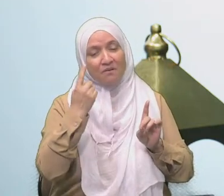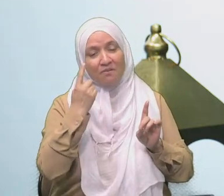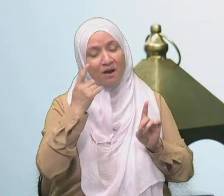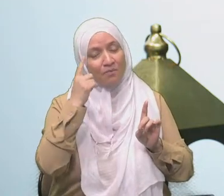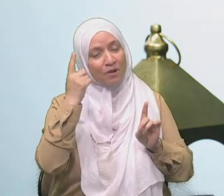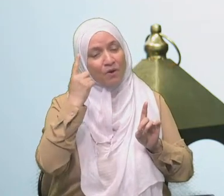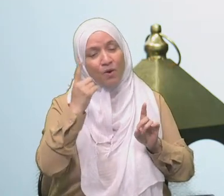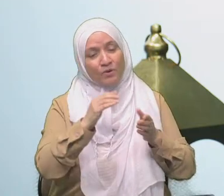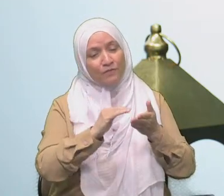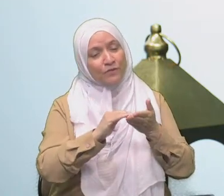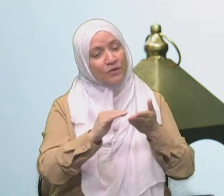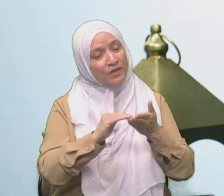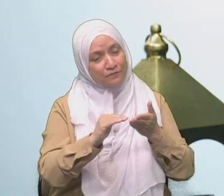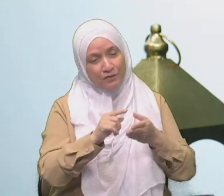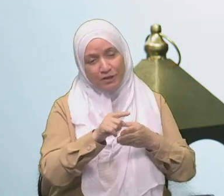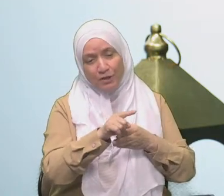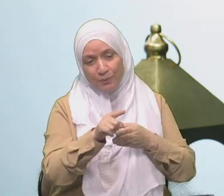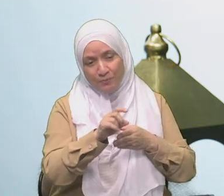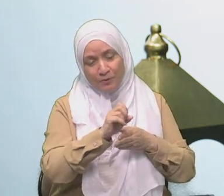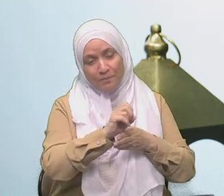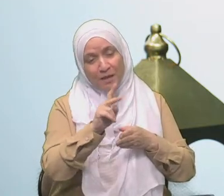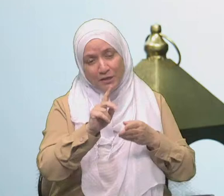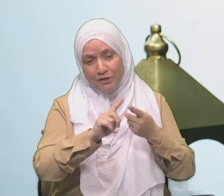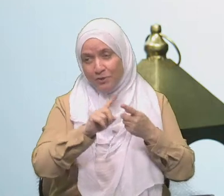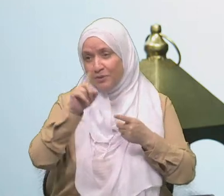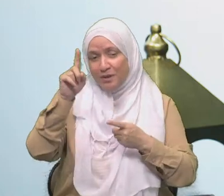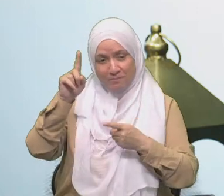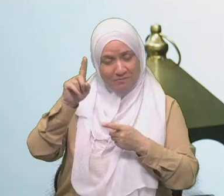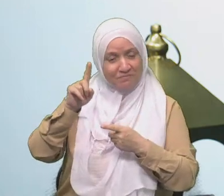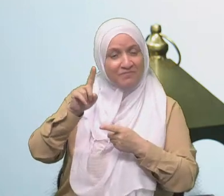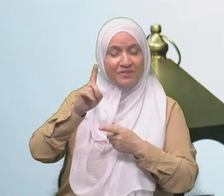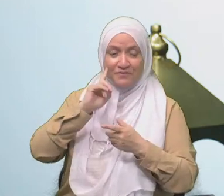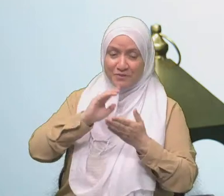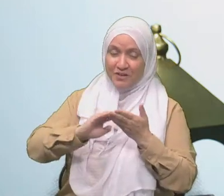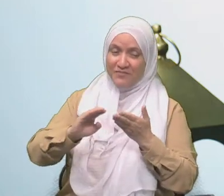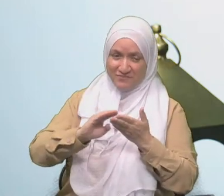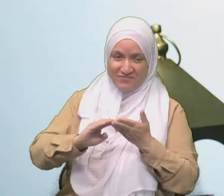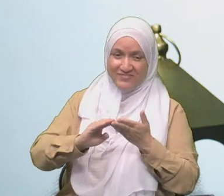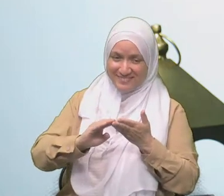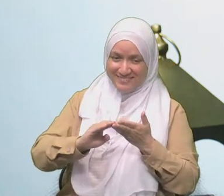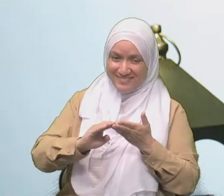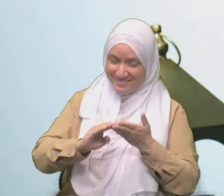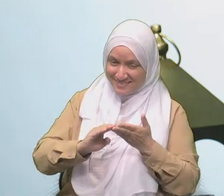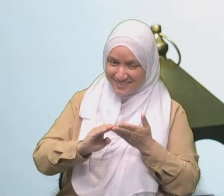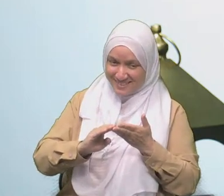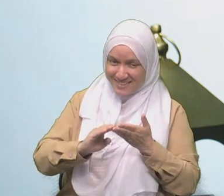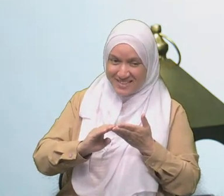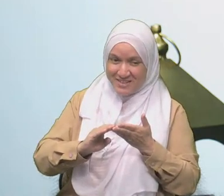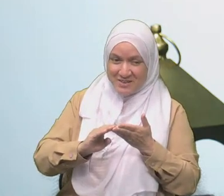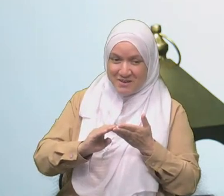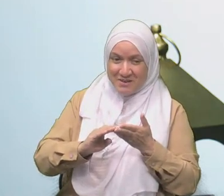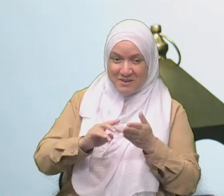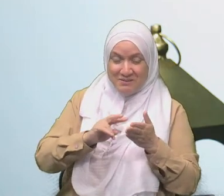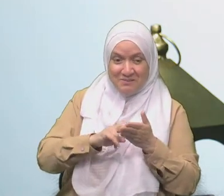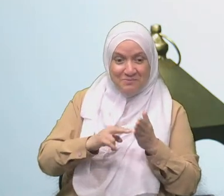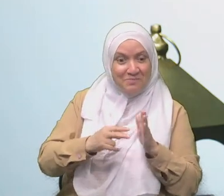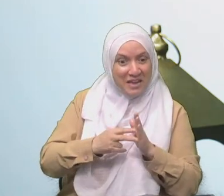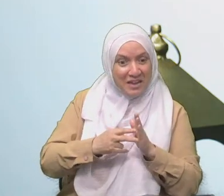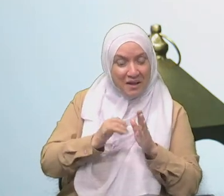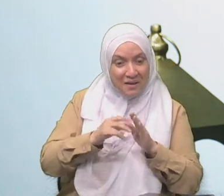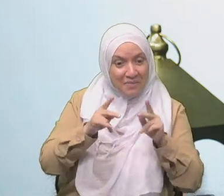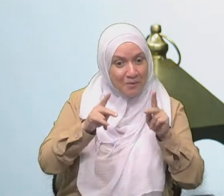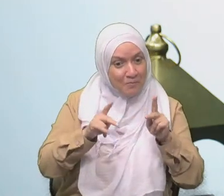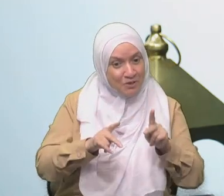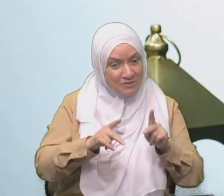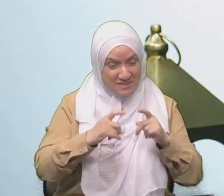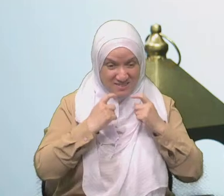that hadith, he said, what this is referring to is a person who, when they quit a sin, they say, Ya Allah, I am quitting the